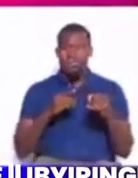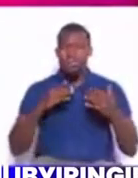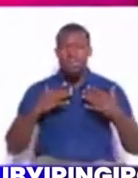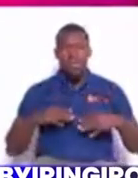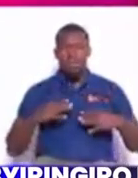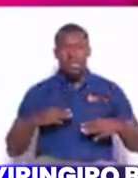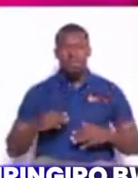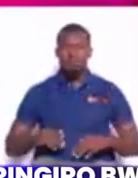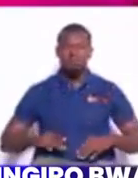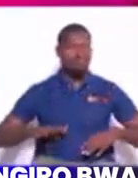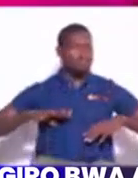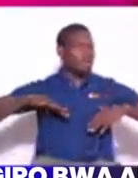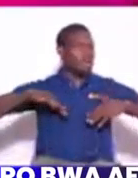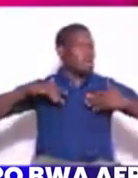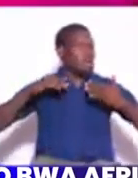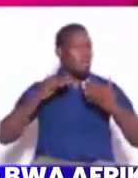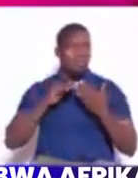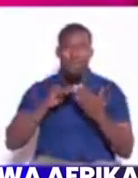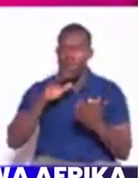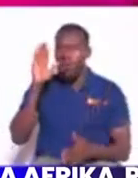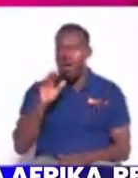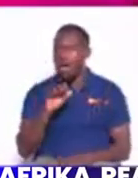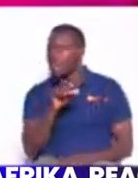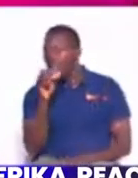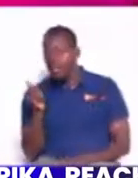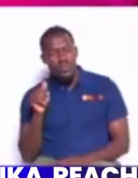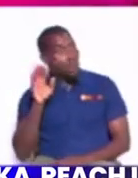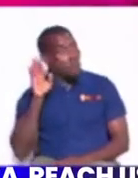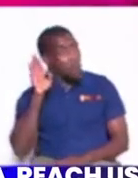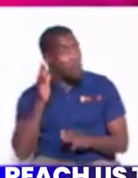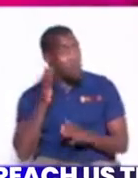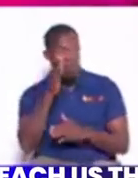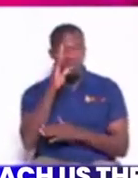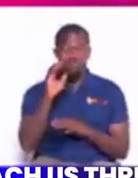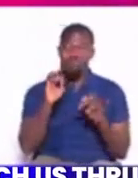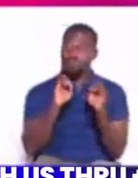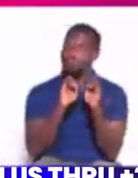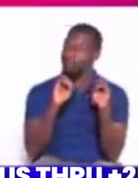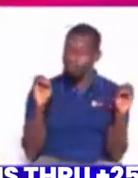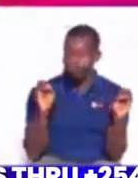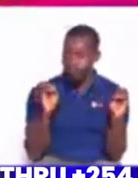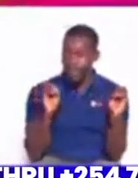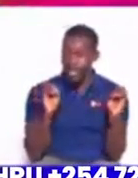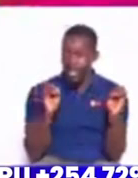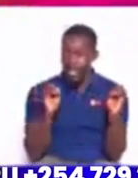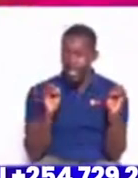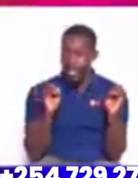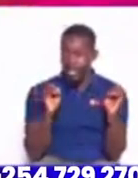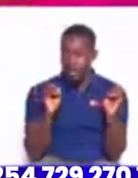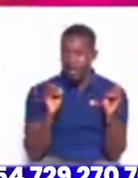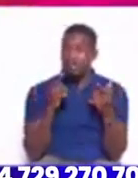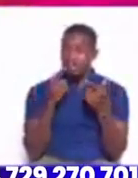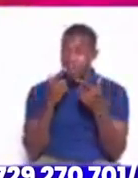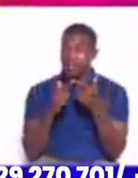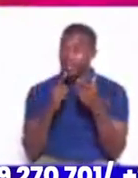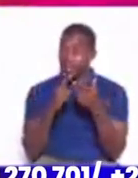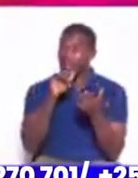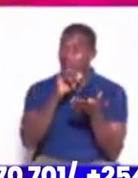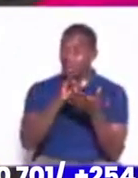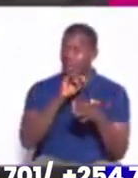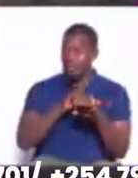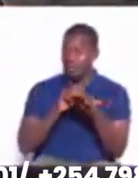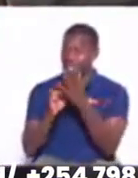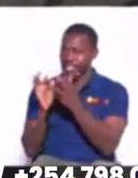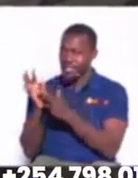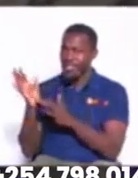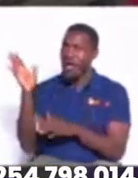will live godly, obedient lives. They will walk into the heavenly city. Listen, here's